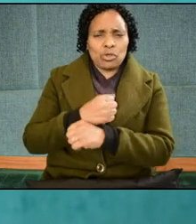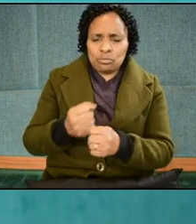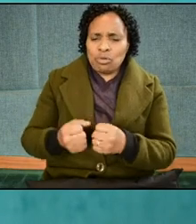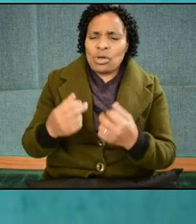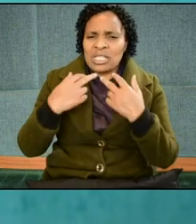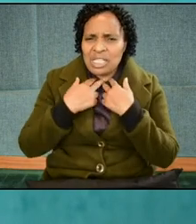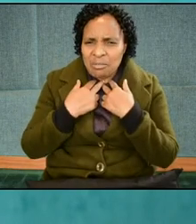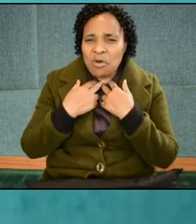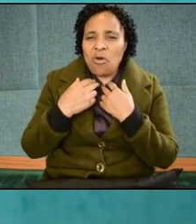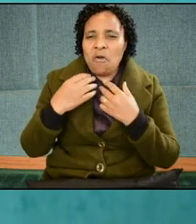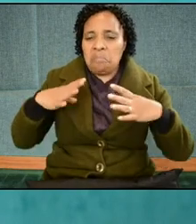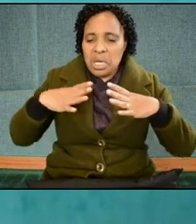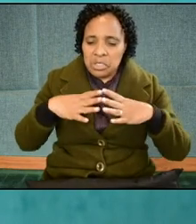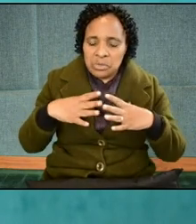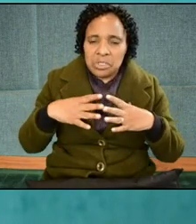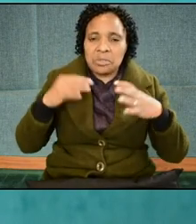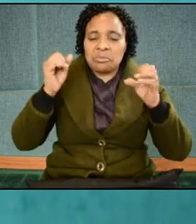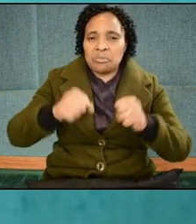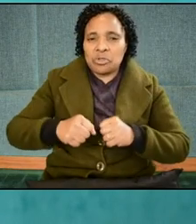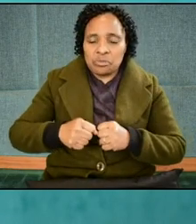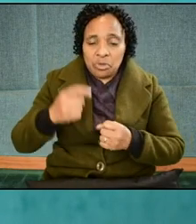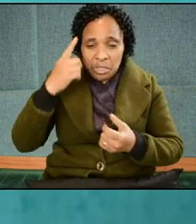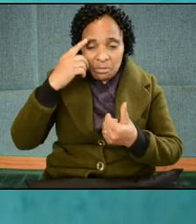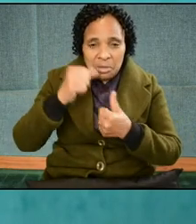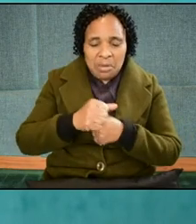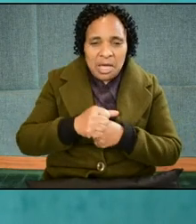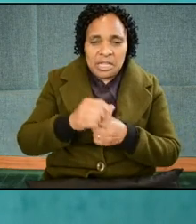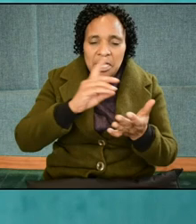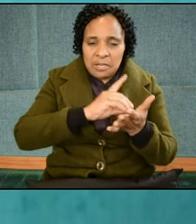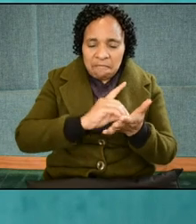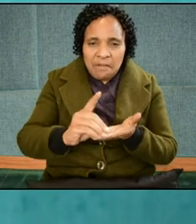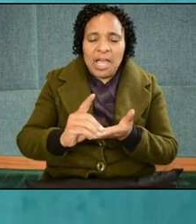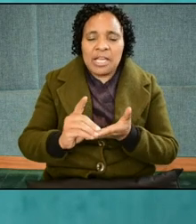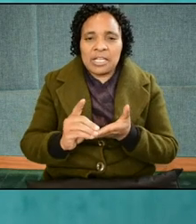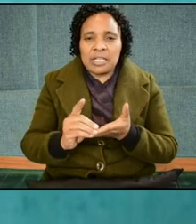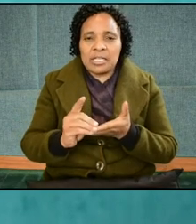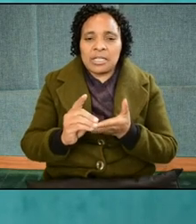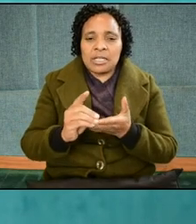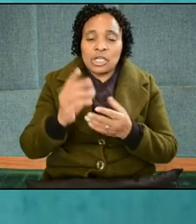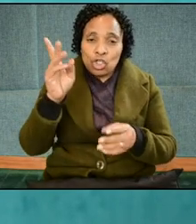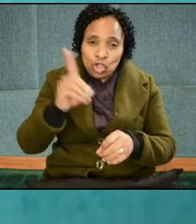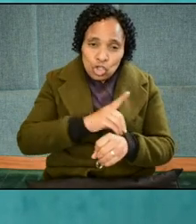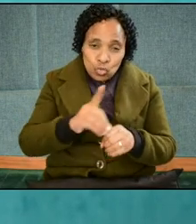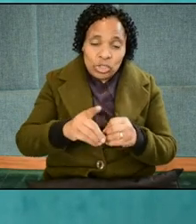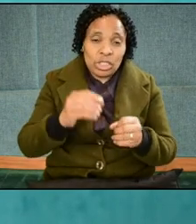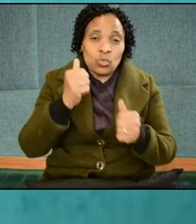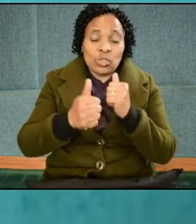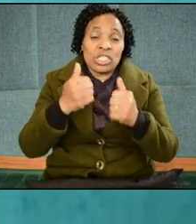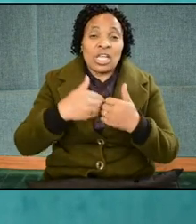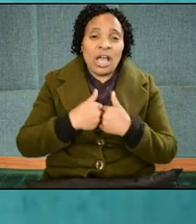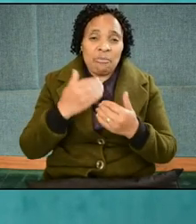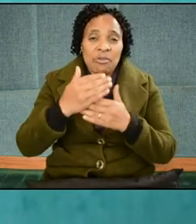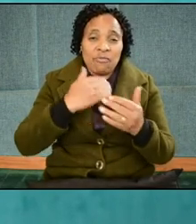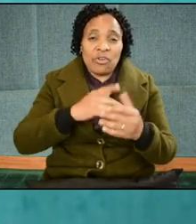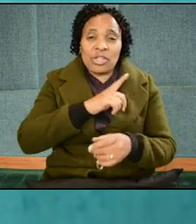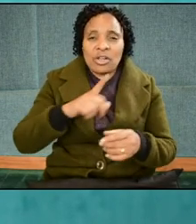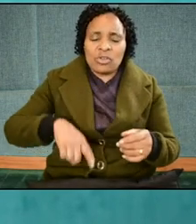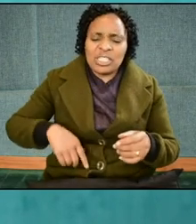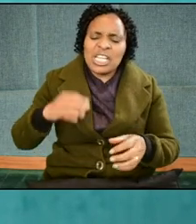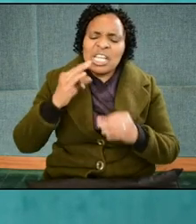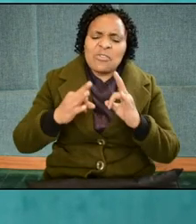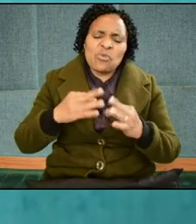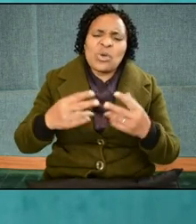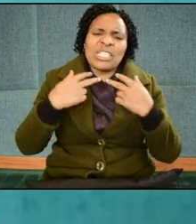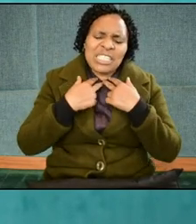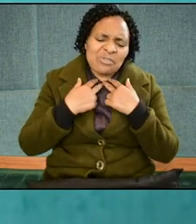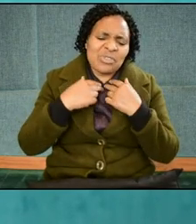slave of passion will be able to realize the sacred obligation each of us has to the law of God. If we are slaves to our passion and